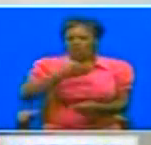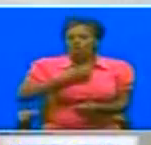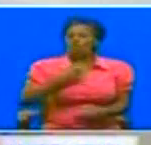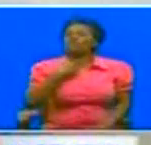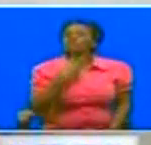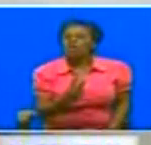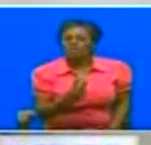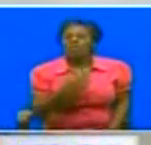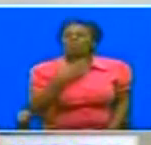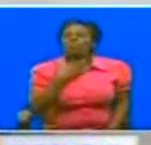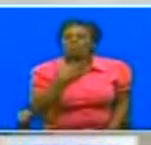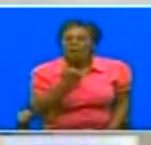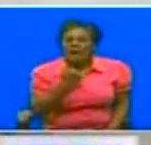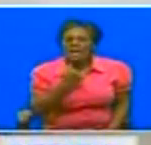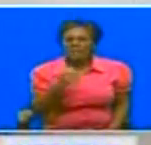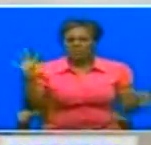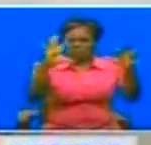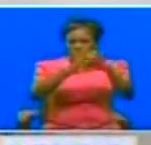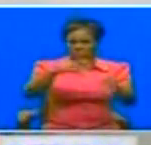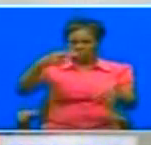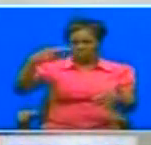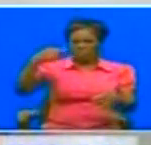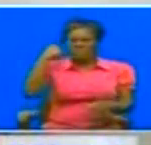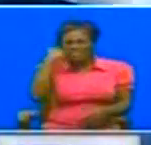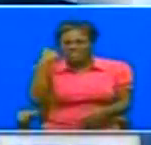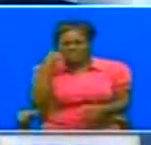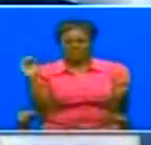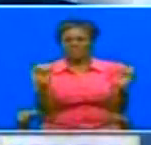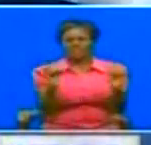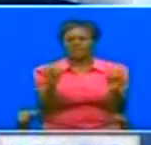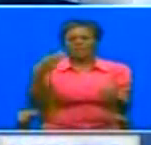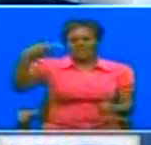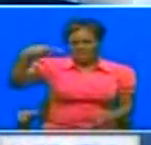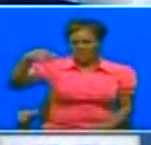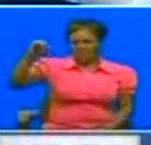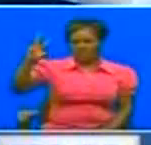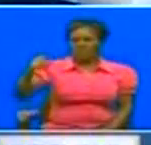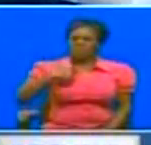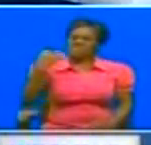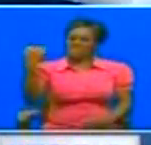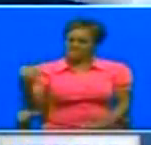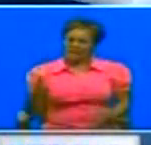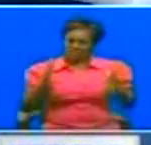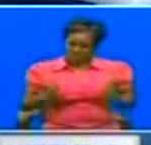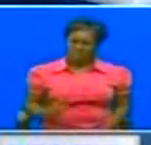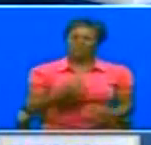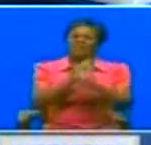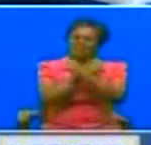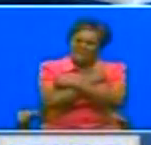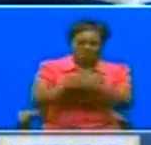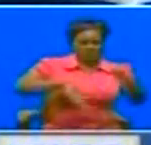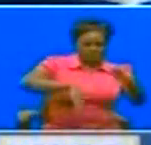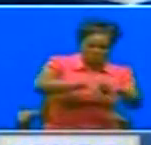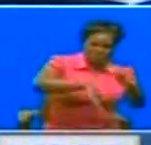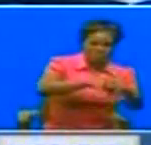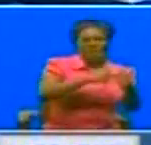voice that we don't want to be identified with this disease. They don't want to be stigmatized. Beyond HIV, I am a young person. I like football. I like to cook.